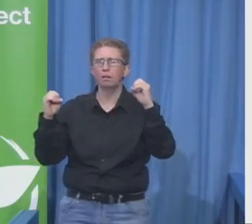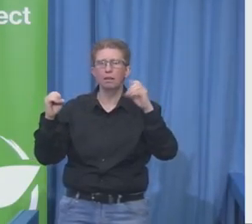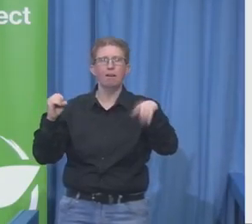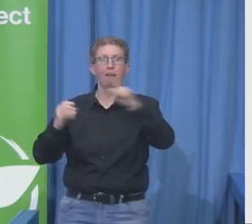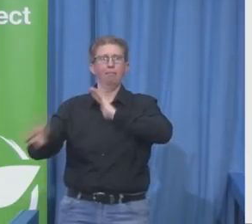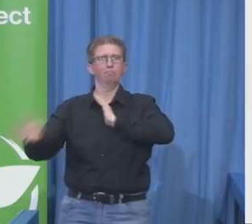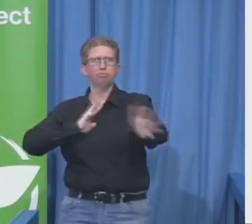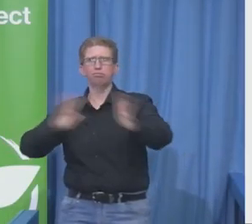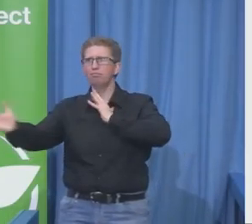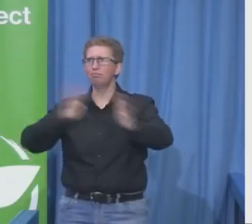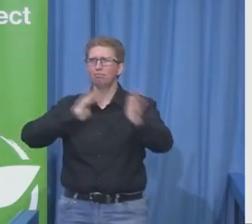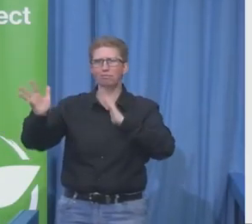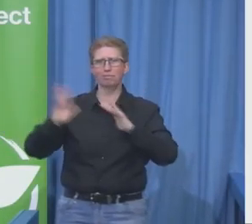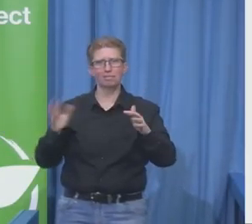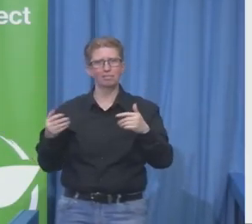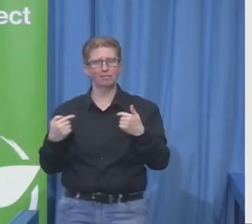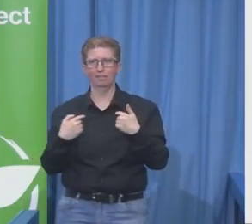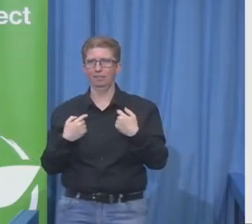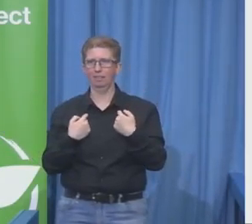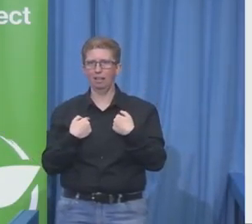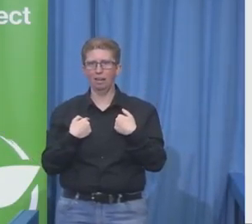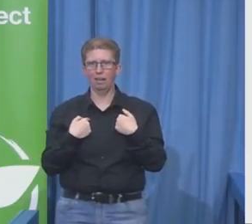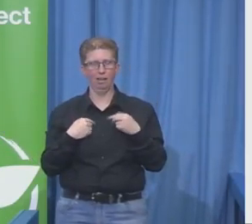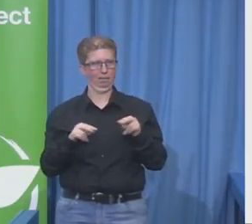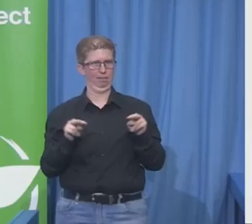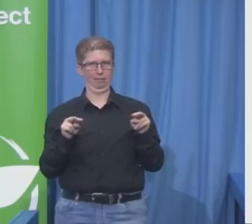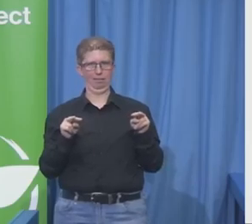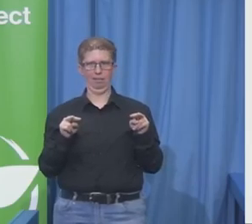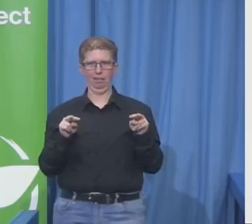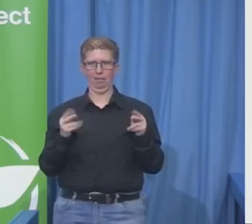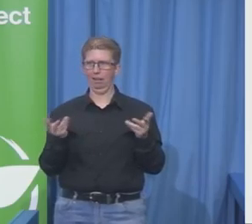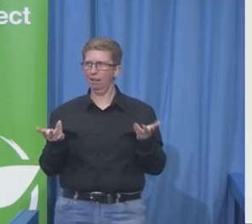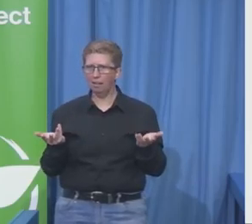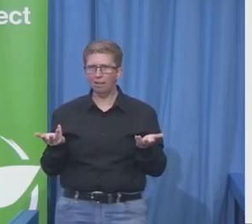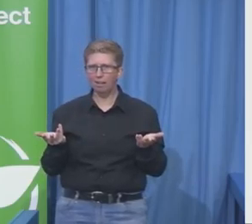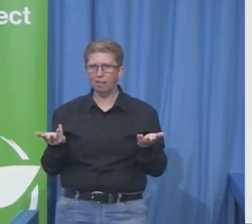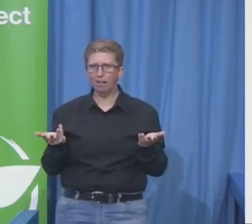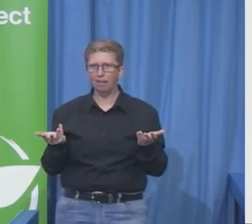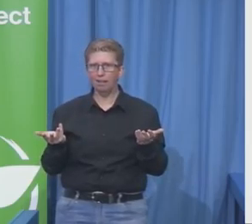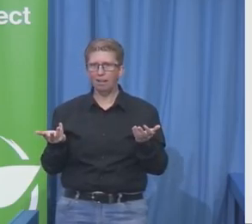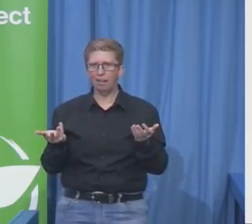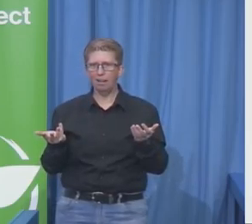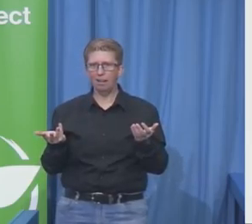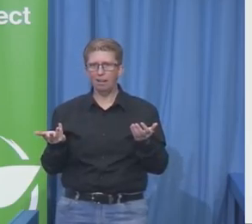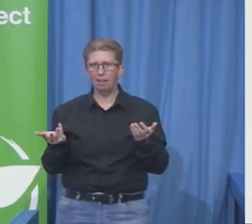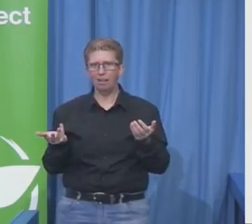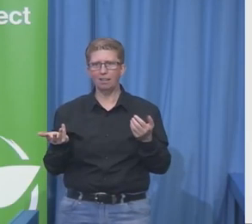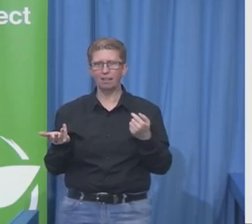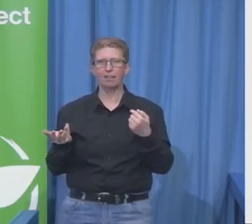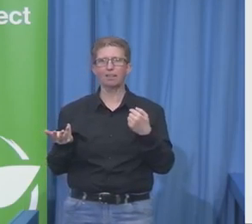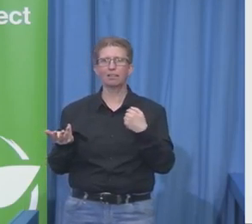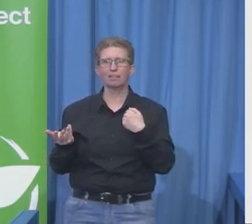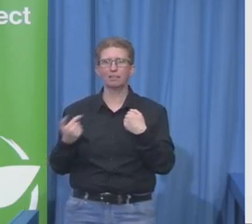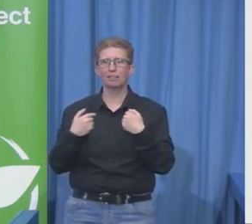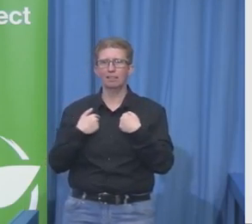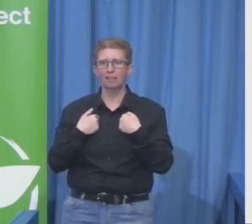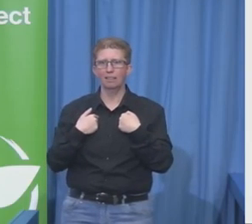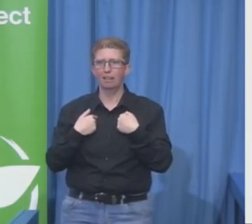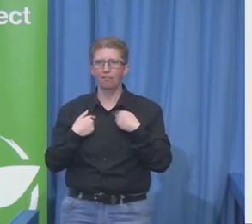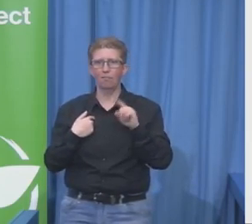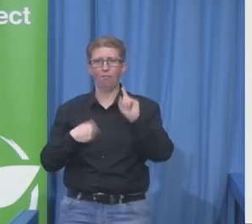really captured that, you know, I could not really understand most of the conversations. And then